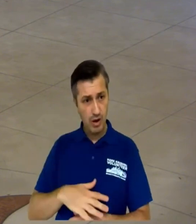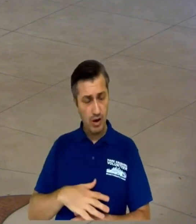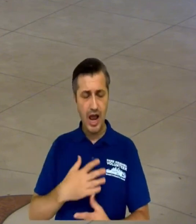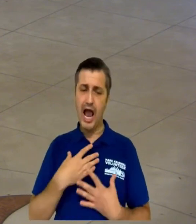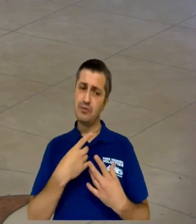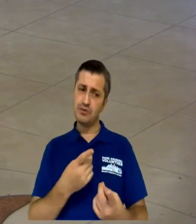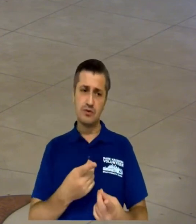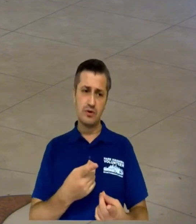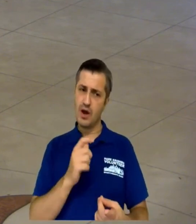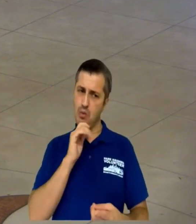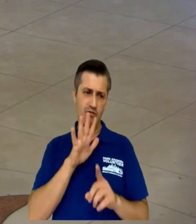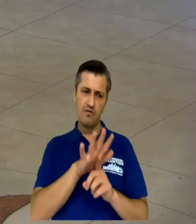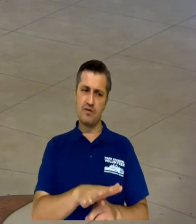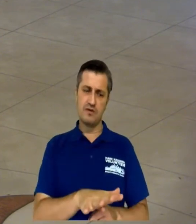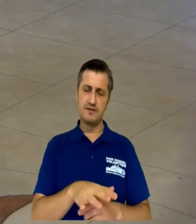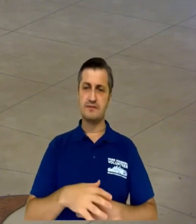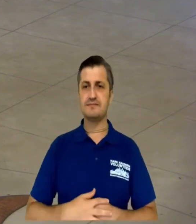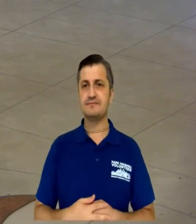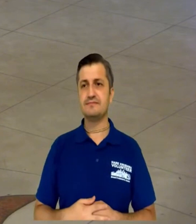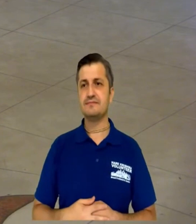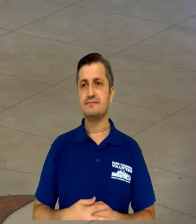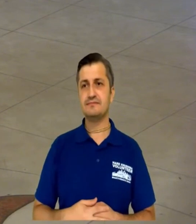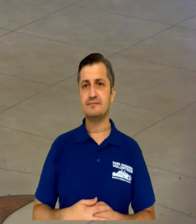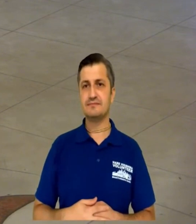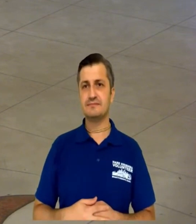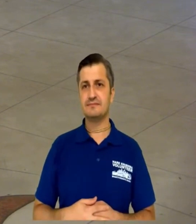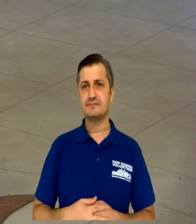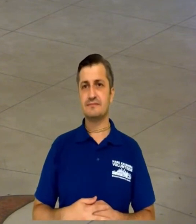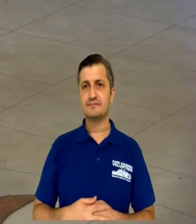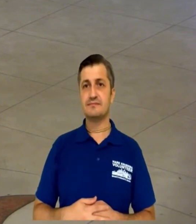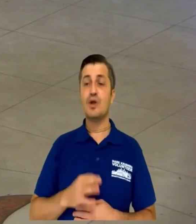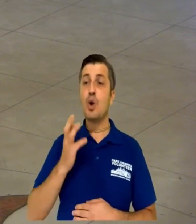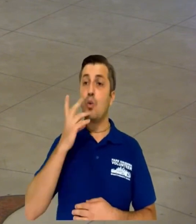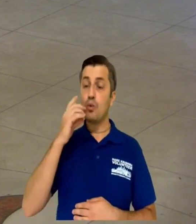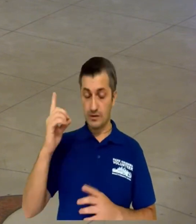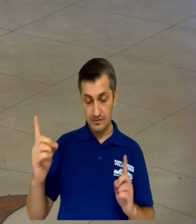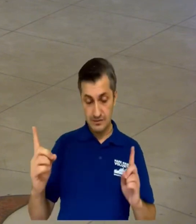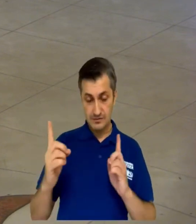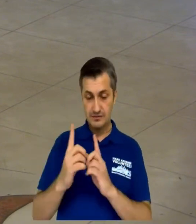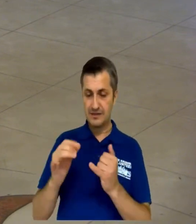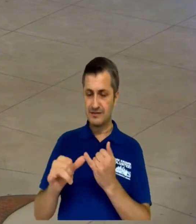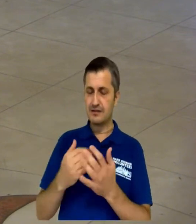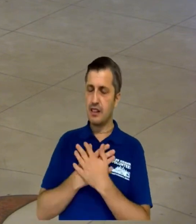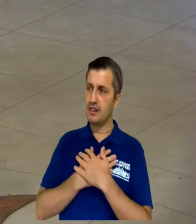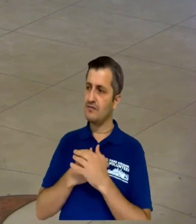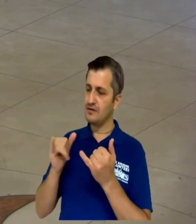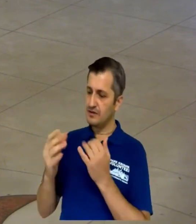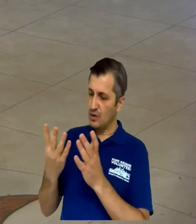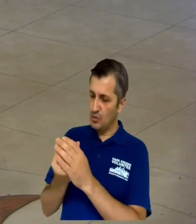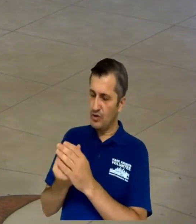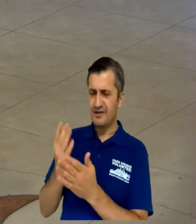Krishna's hand, rest assured that he will protect us, he will support us, and he will care for us.